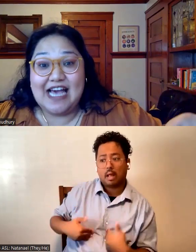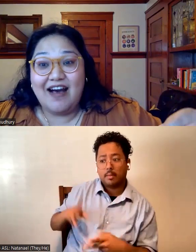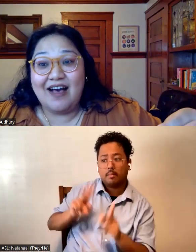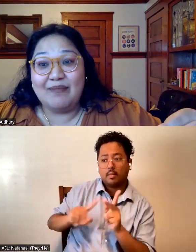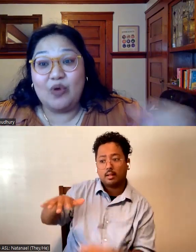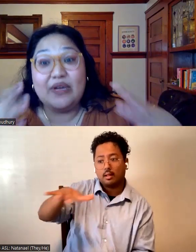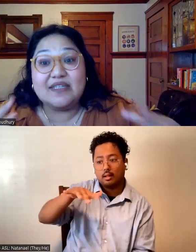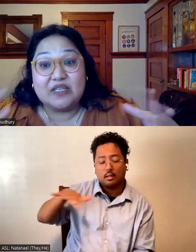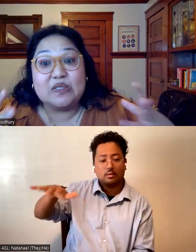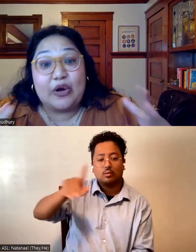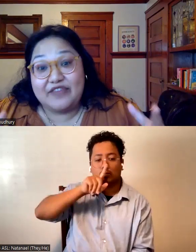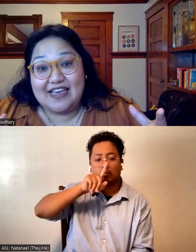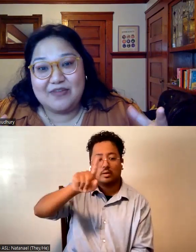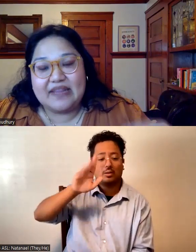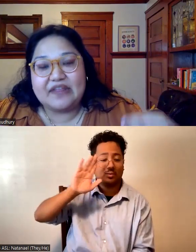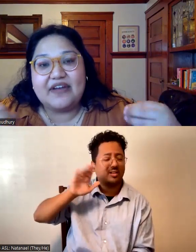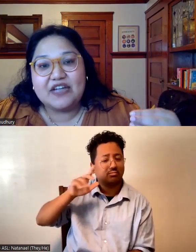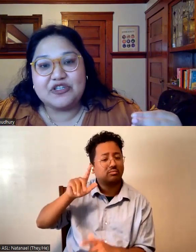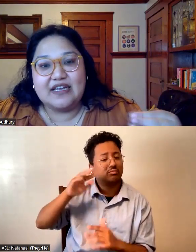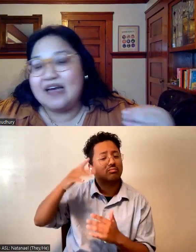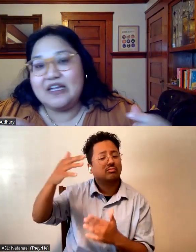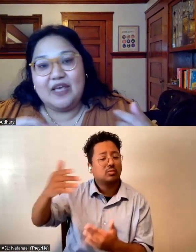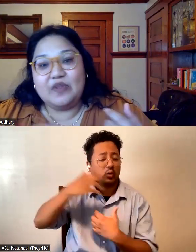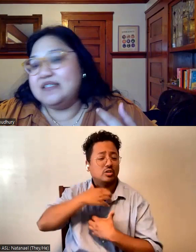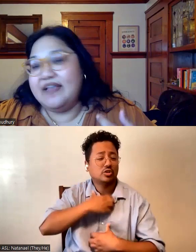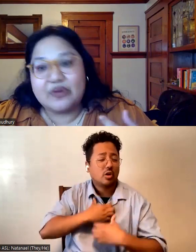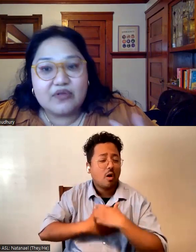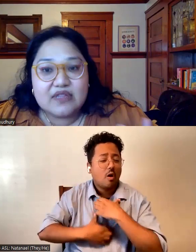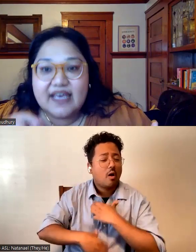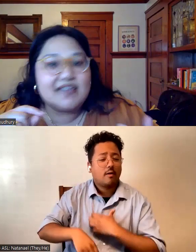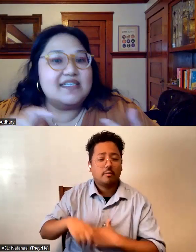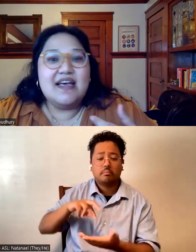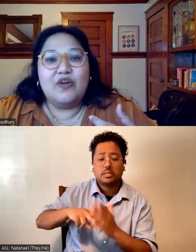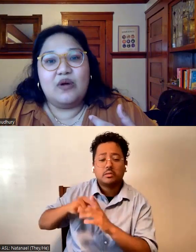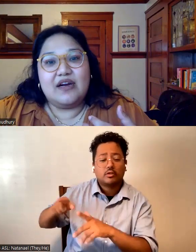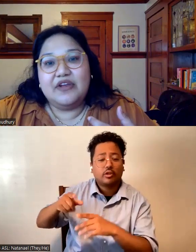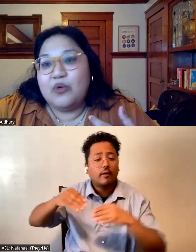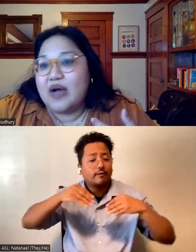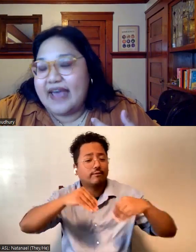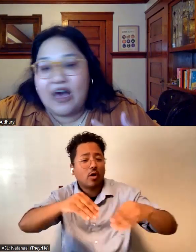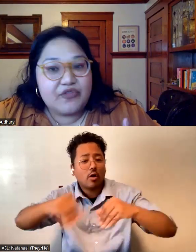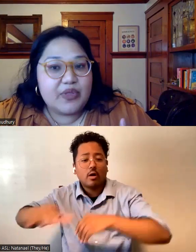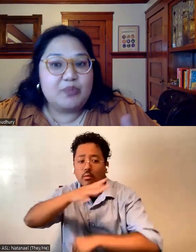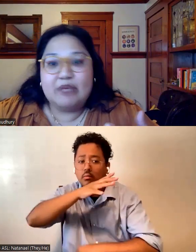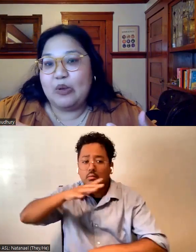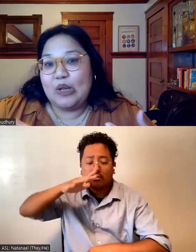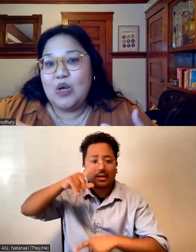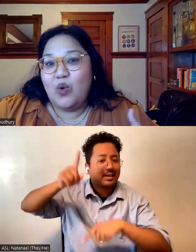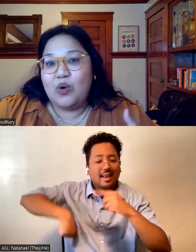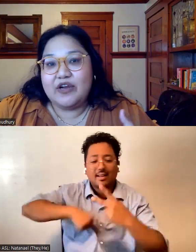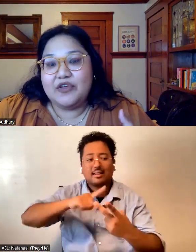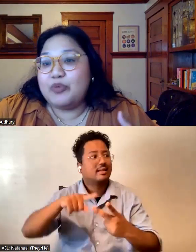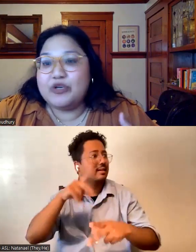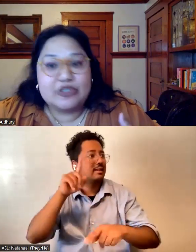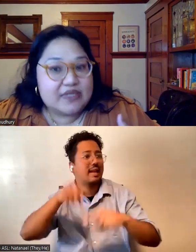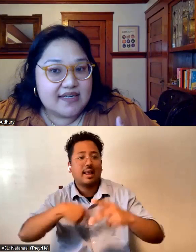naturally going to be starving, right? They're naturally not going to be able to tend their own land or, account for their people